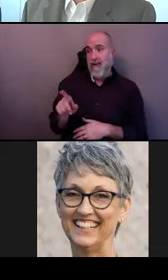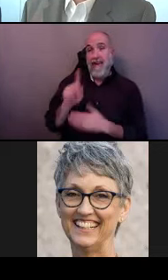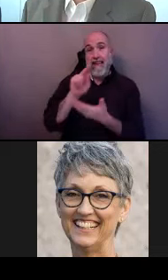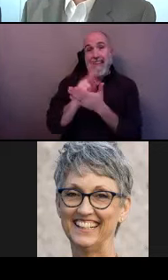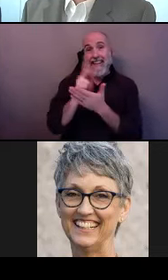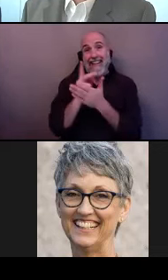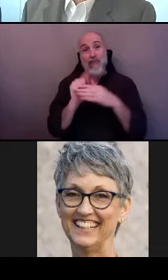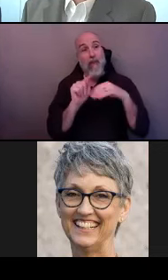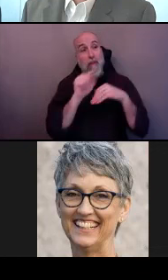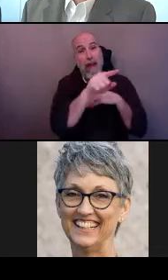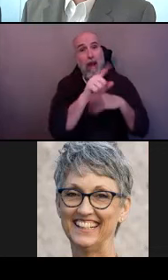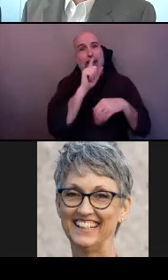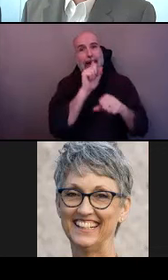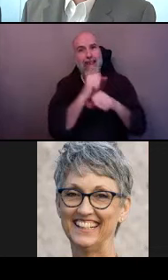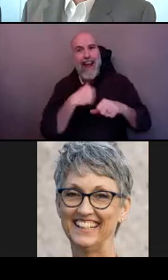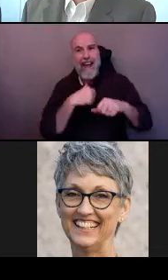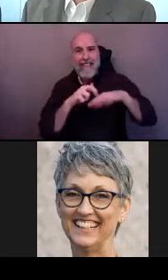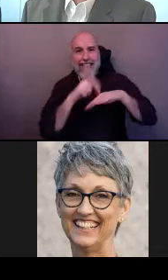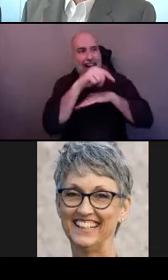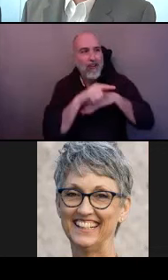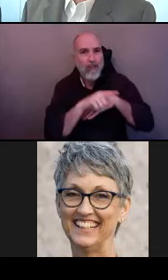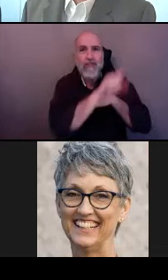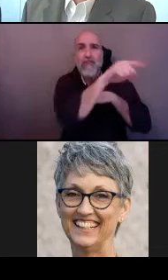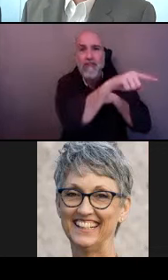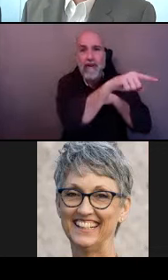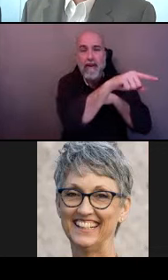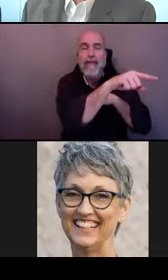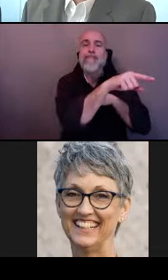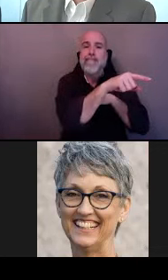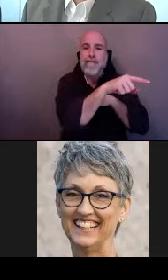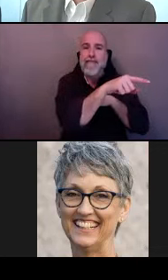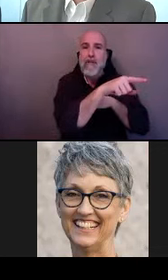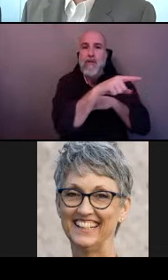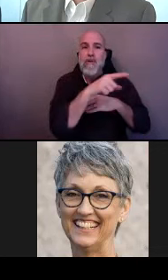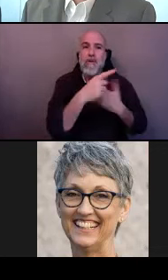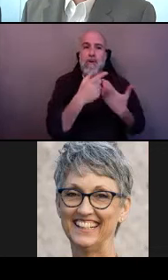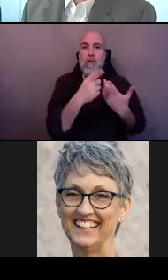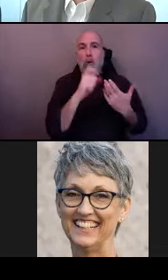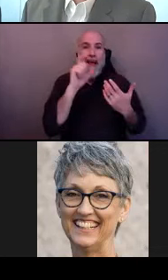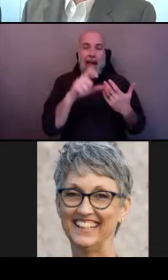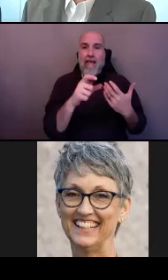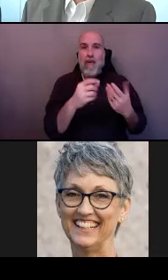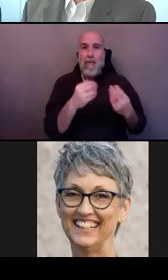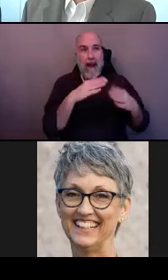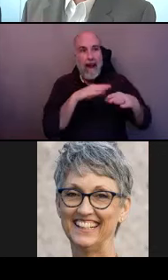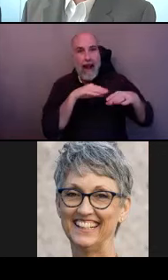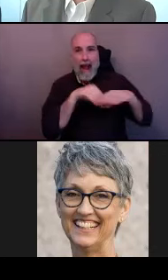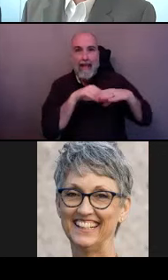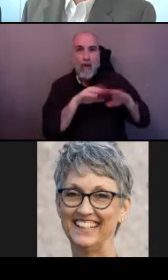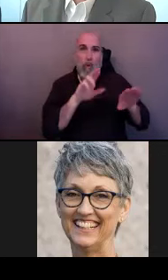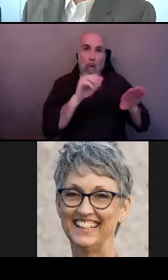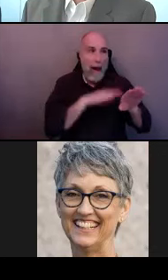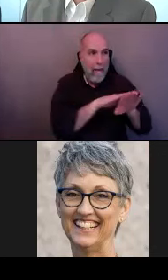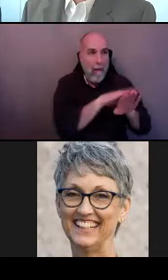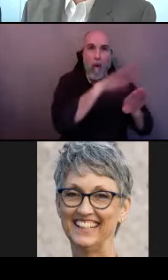back, there's actually stairs that go up to it. However, and so you don't need to provide access to that or visitability through